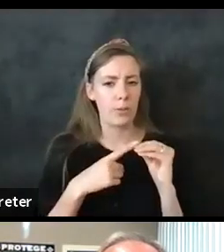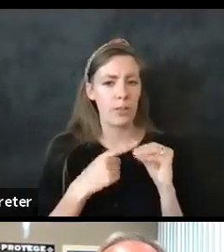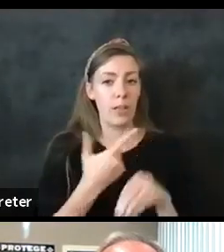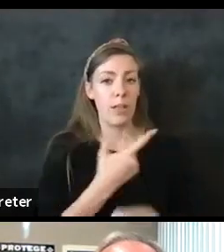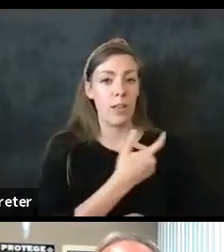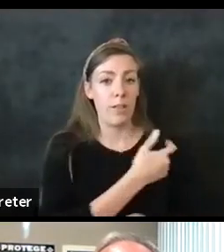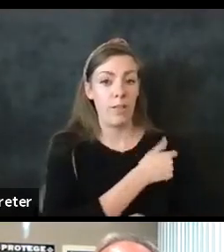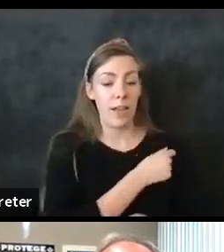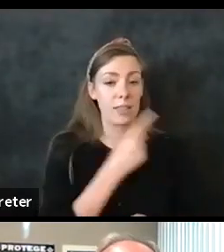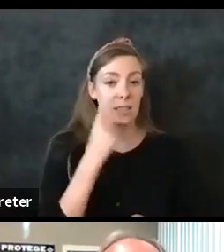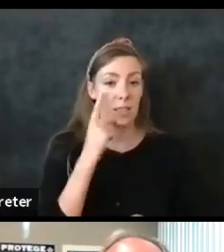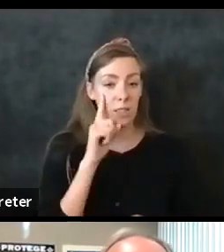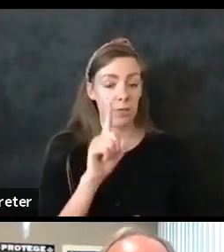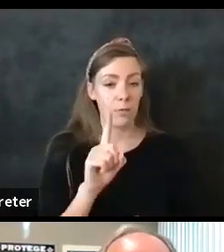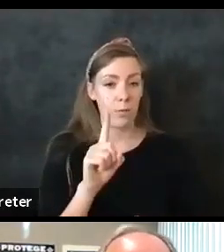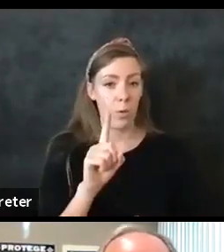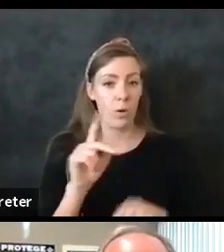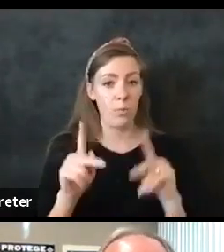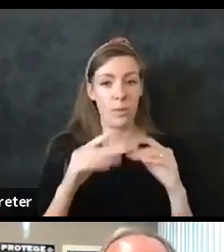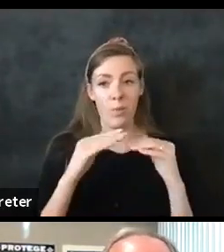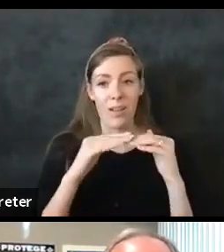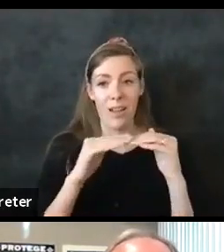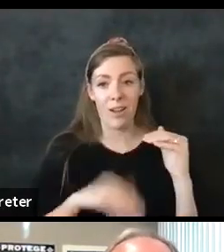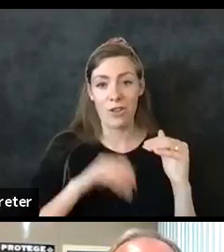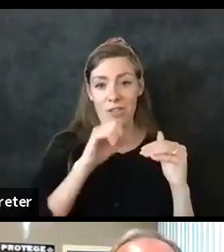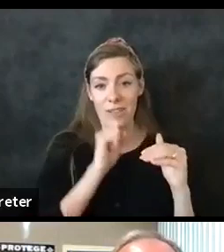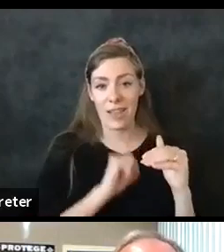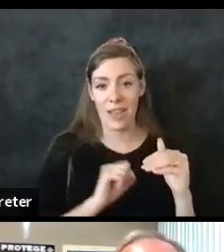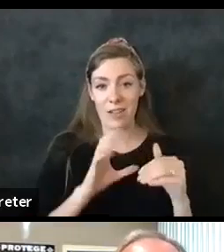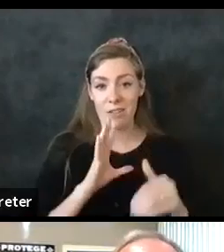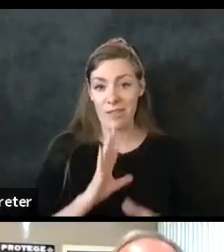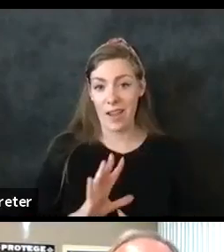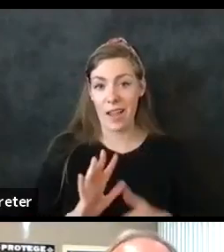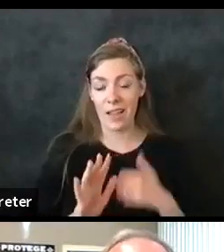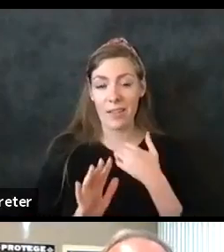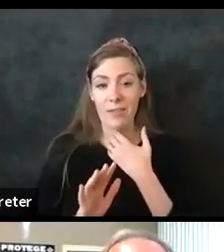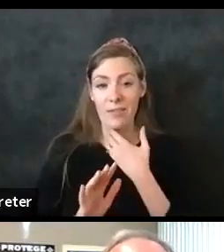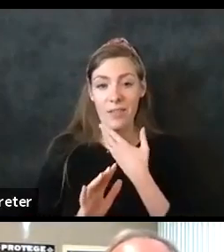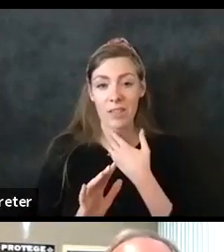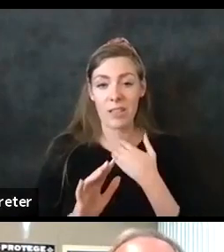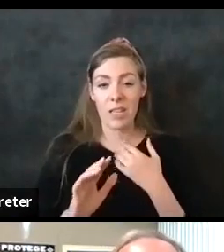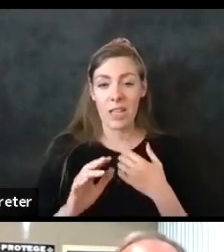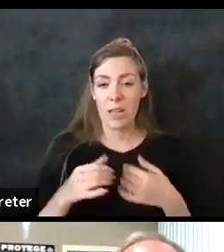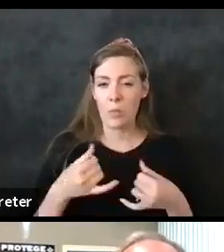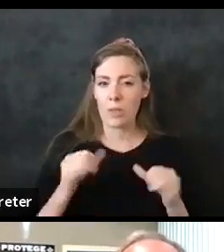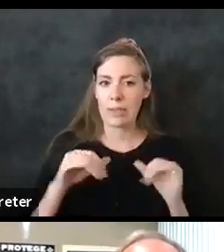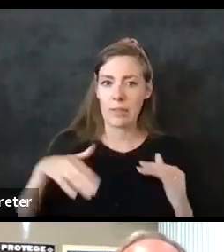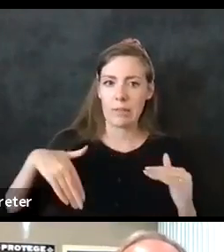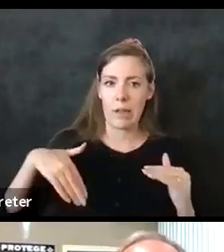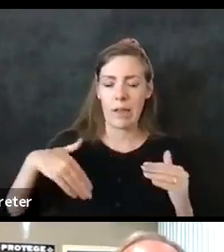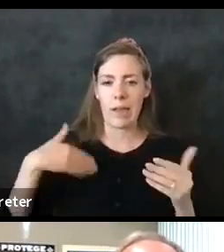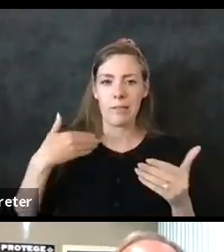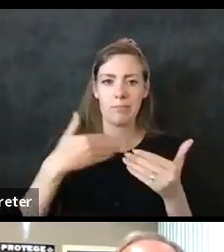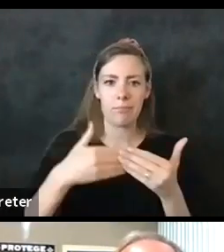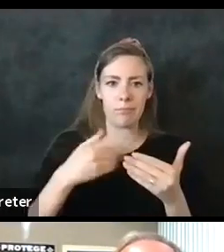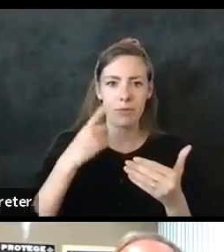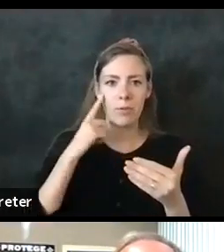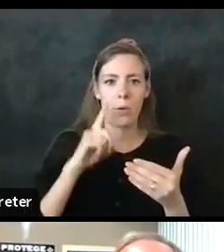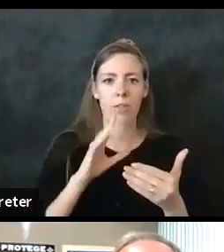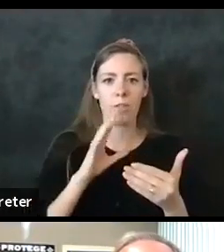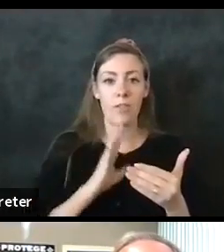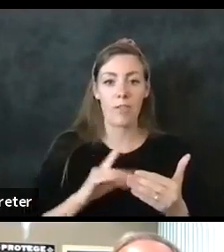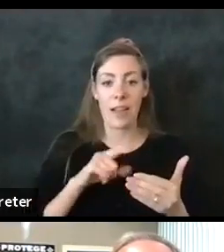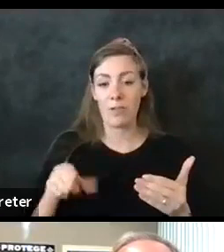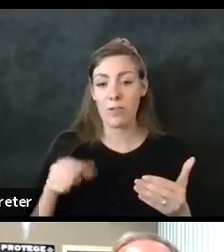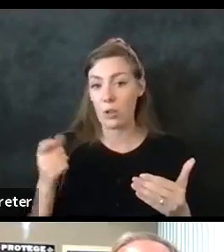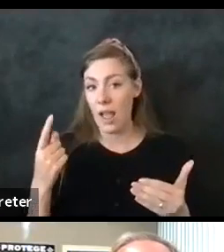vaccinations for those under the age of 5. We're still not quite at those who are 5 to 11 yet, but we hope to be there by the